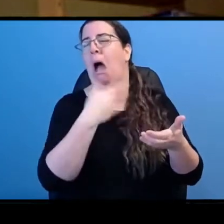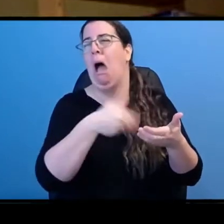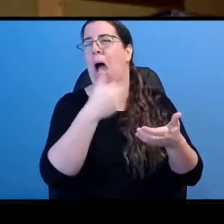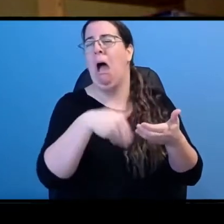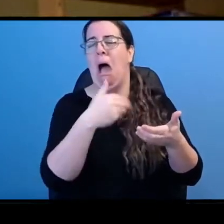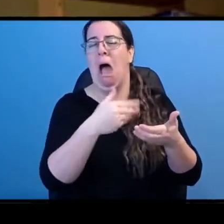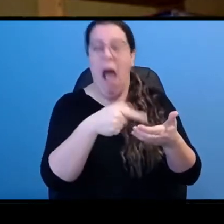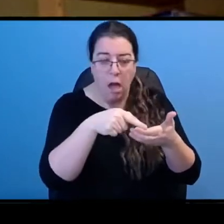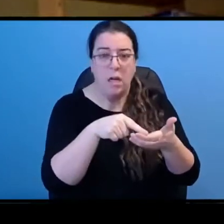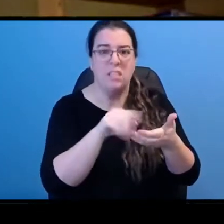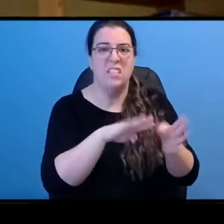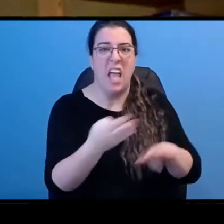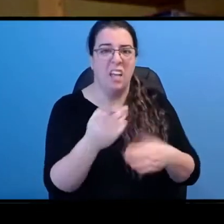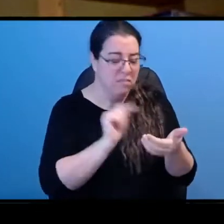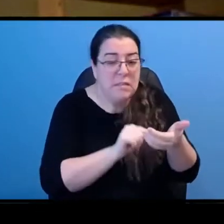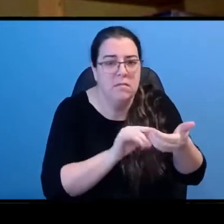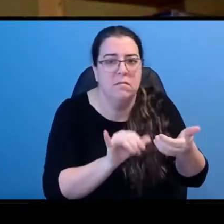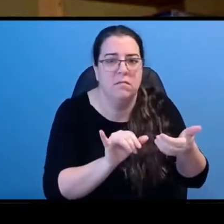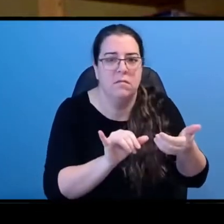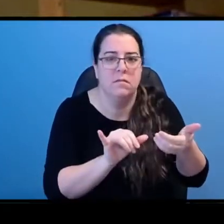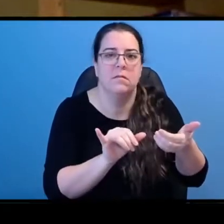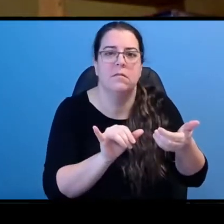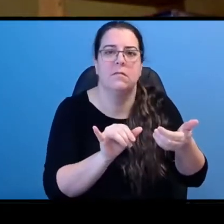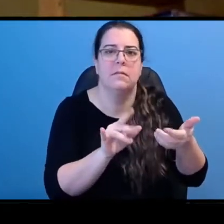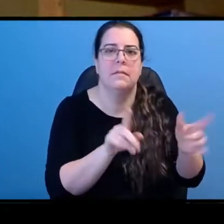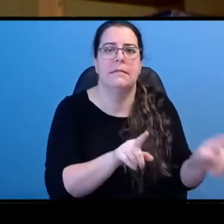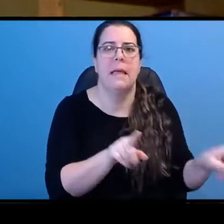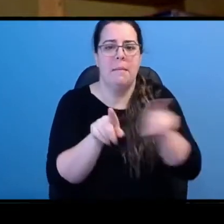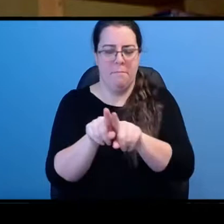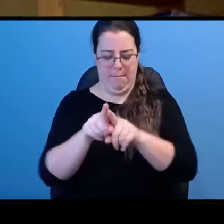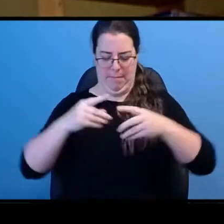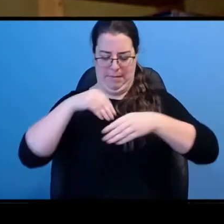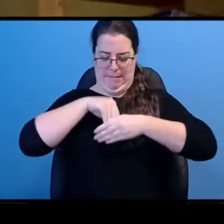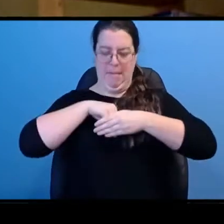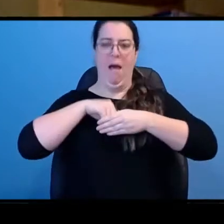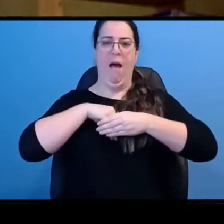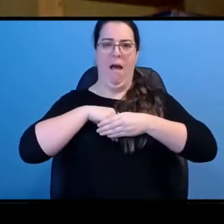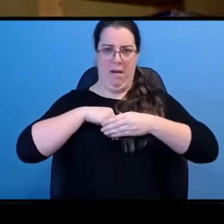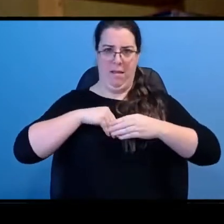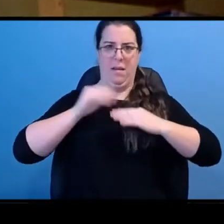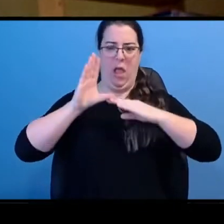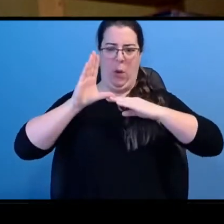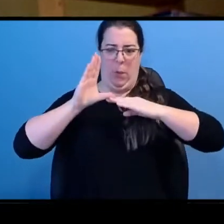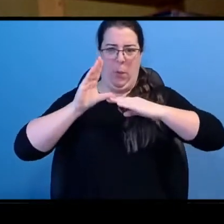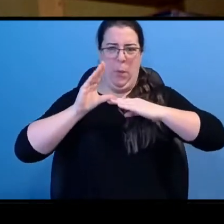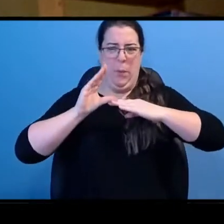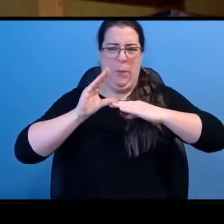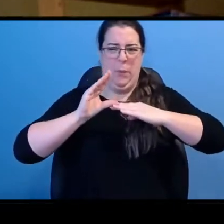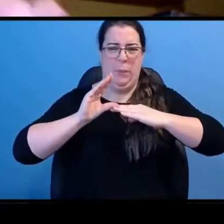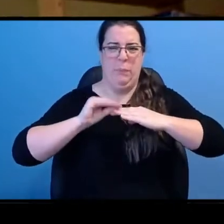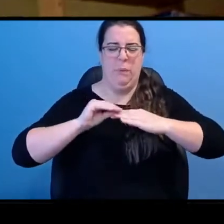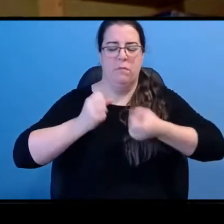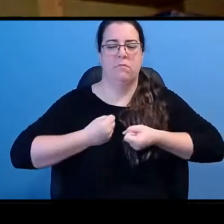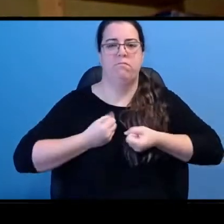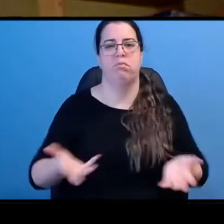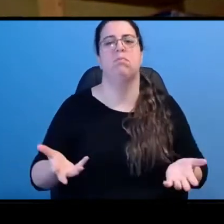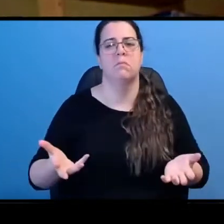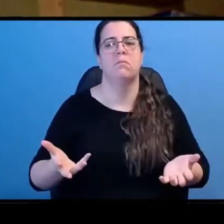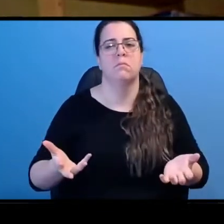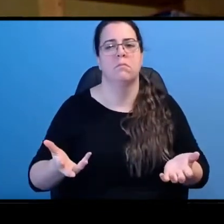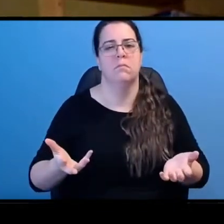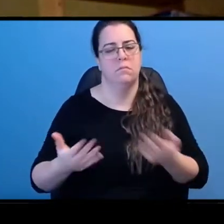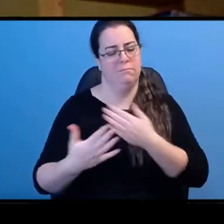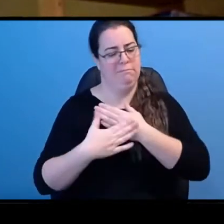internal battery warnings. And the other thing I like to comment on in terms of checking in with yourself is giving yourself a little pat on the